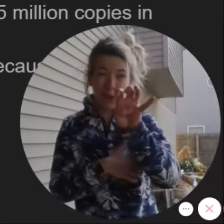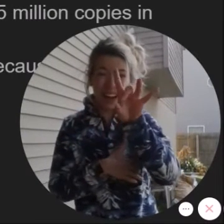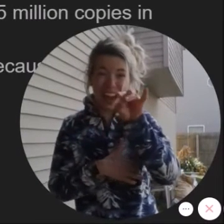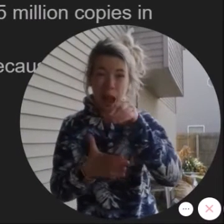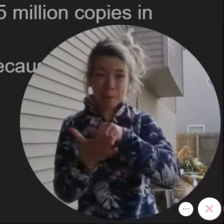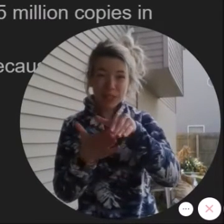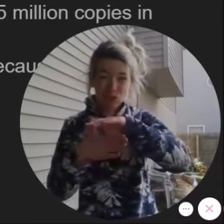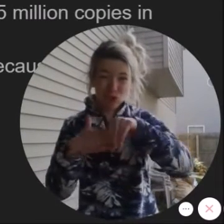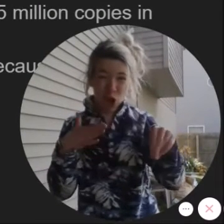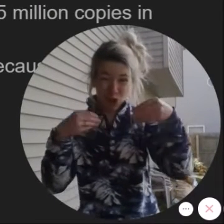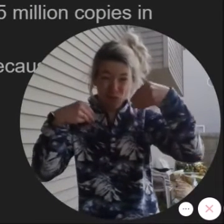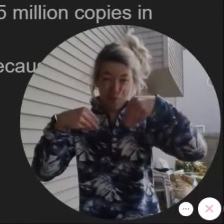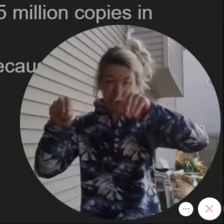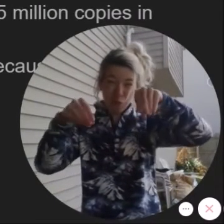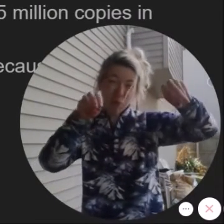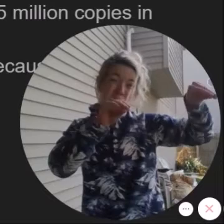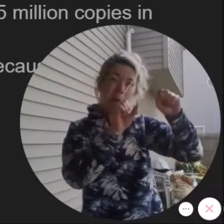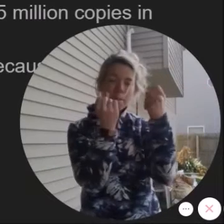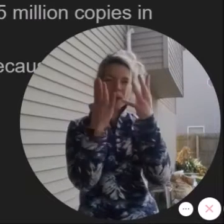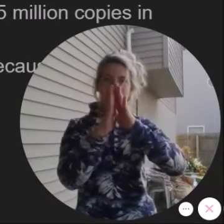different languages.